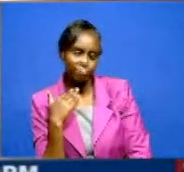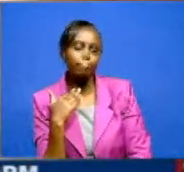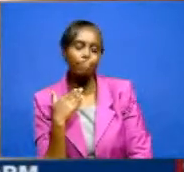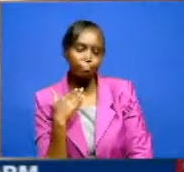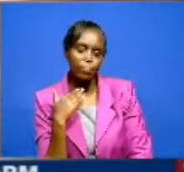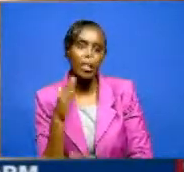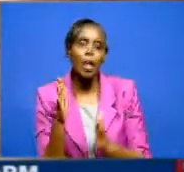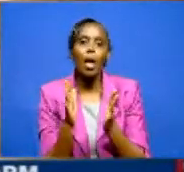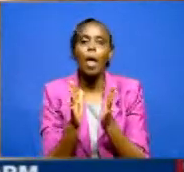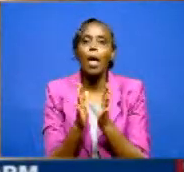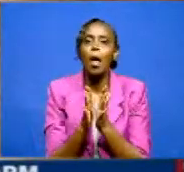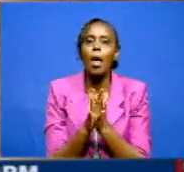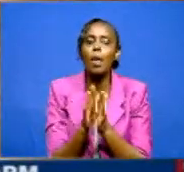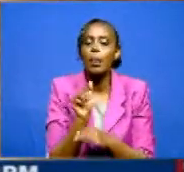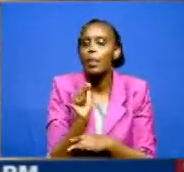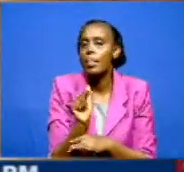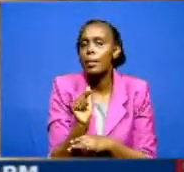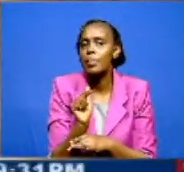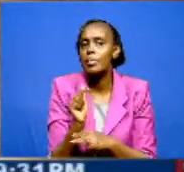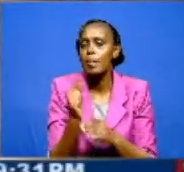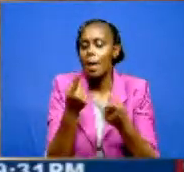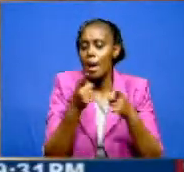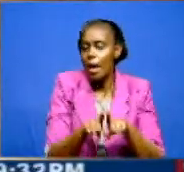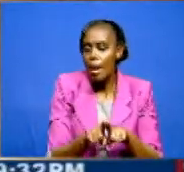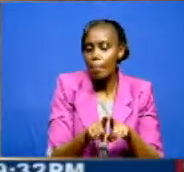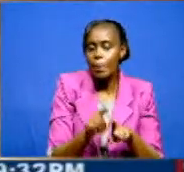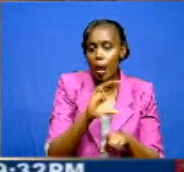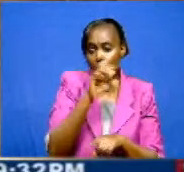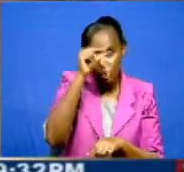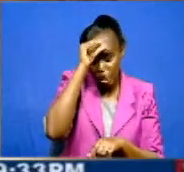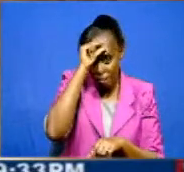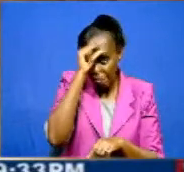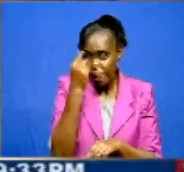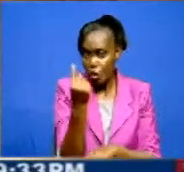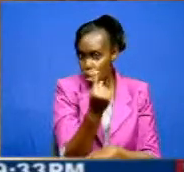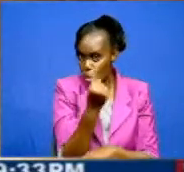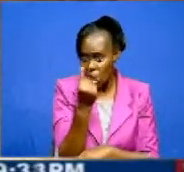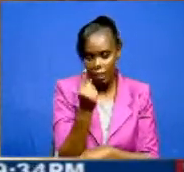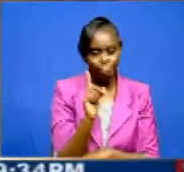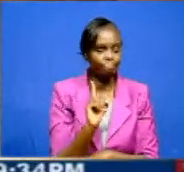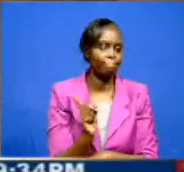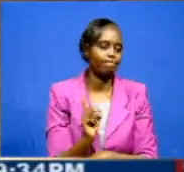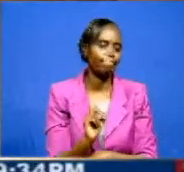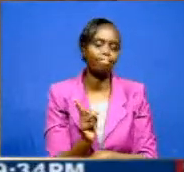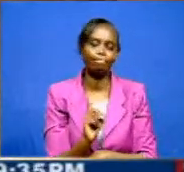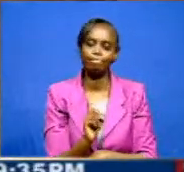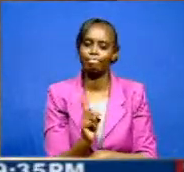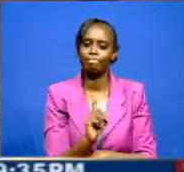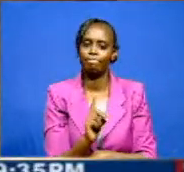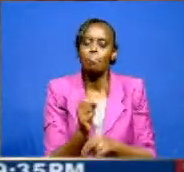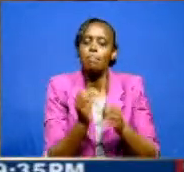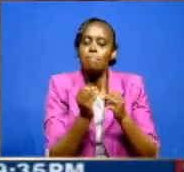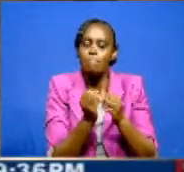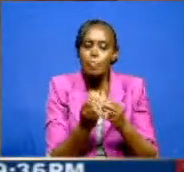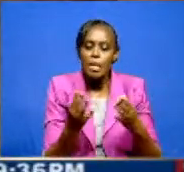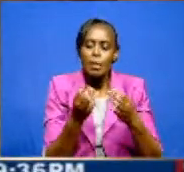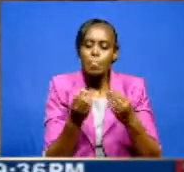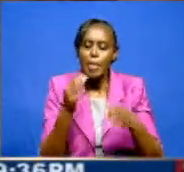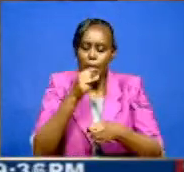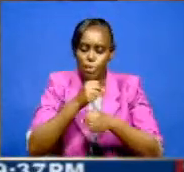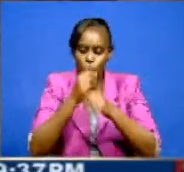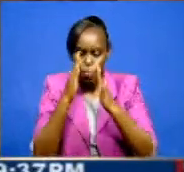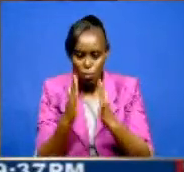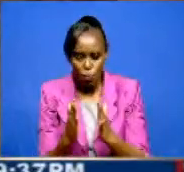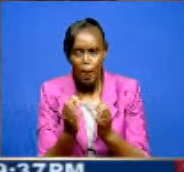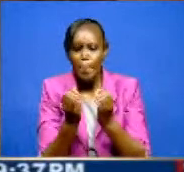it is not just happening in county governments. It's happening with very, very, very many employers. Mr. Speaker,